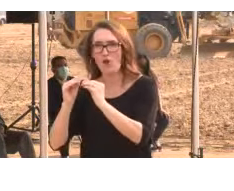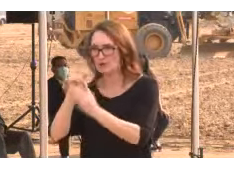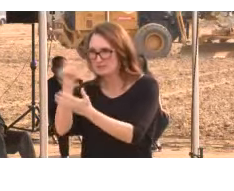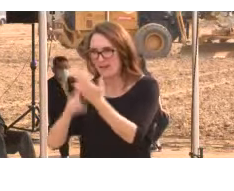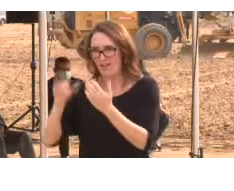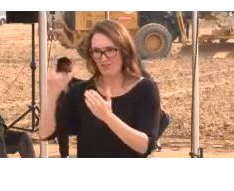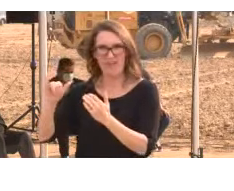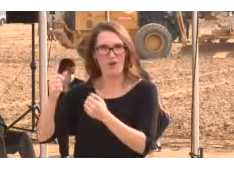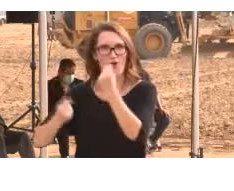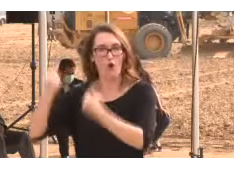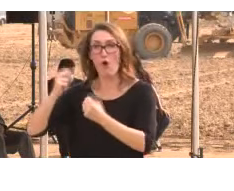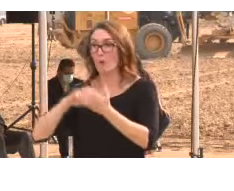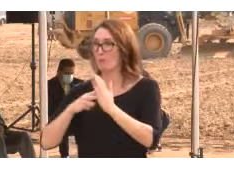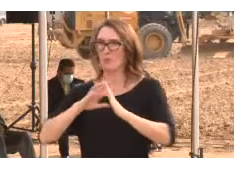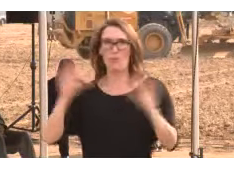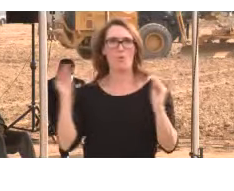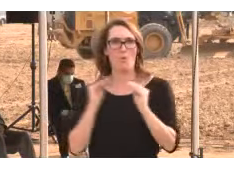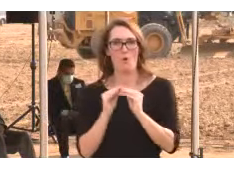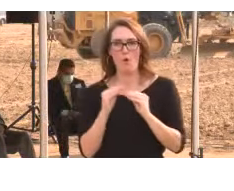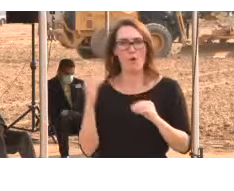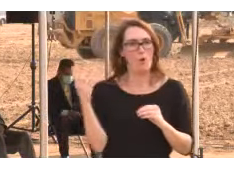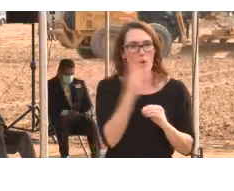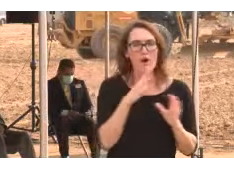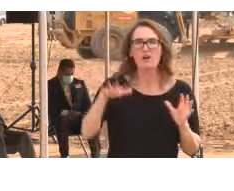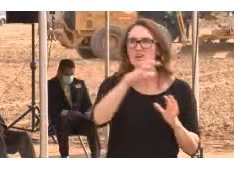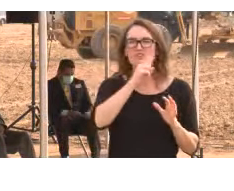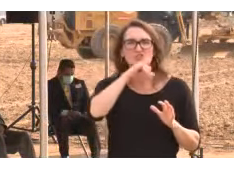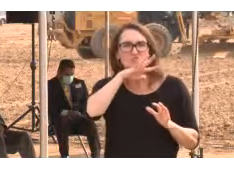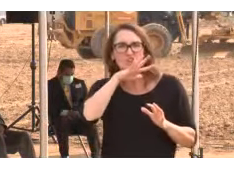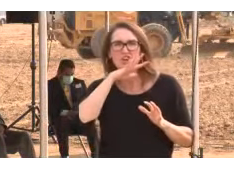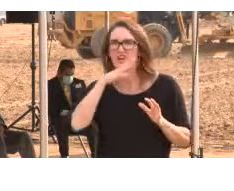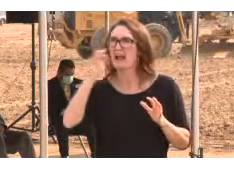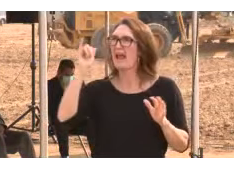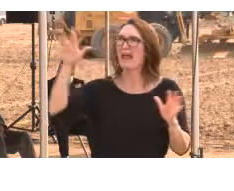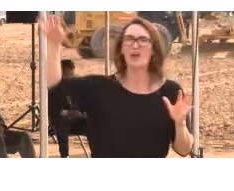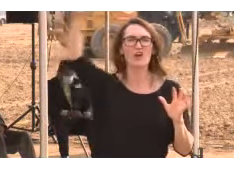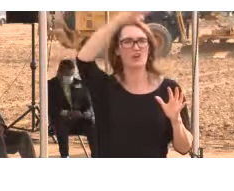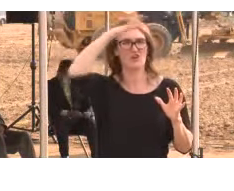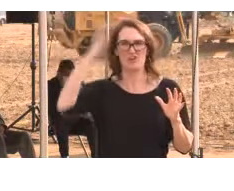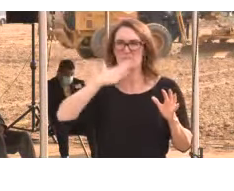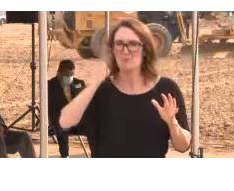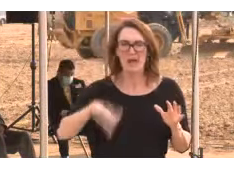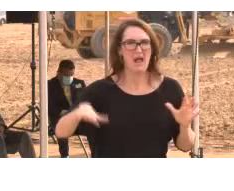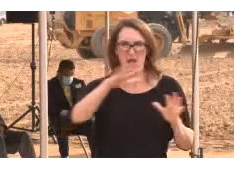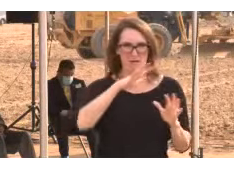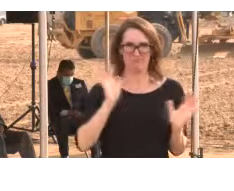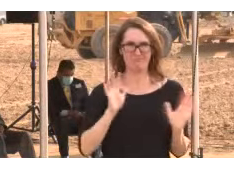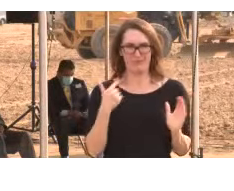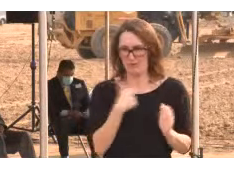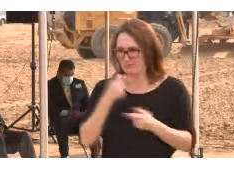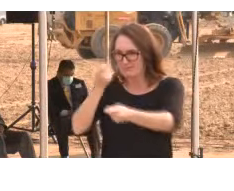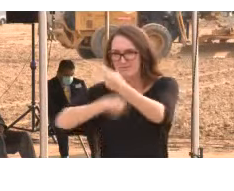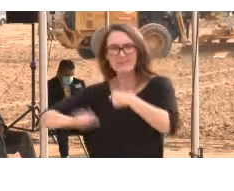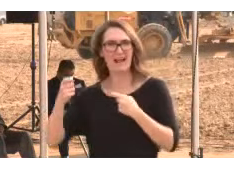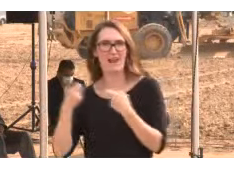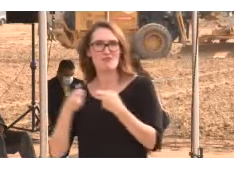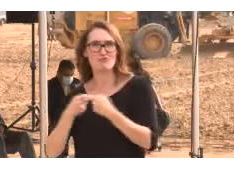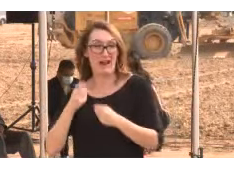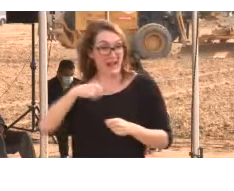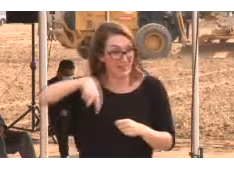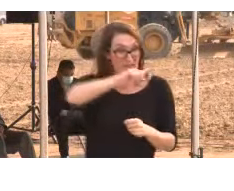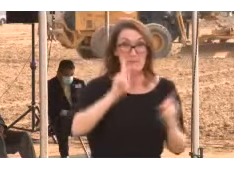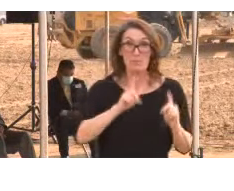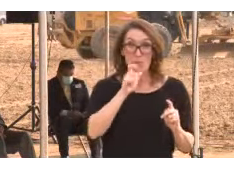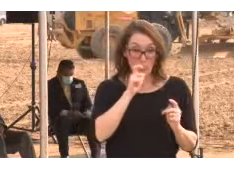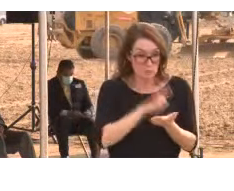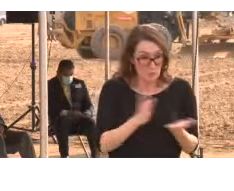will the Central Valley and West Fresno see some of the dirtiest, most toxic air that is in our country. Our students will be leading this